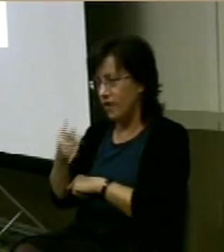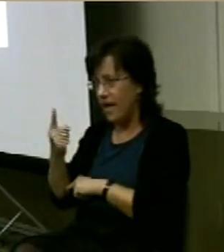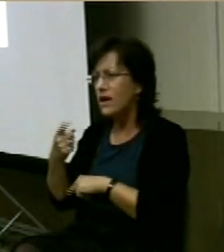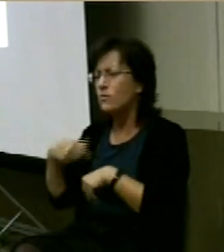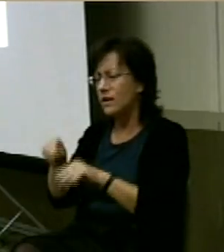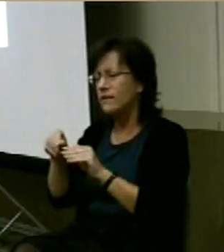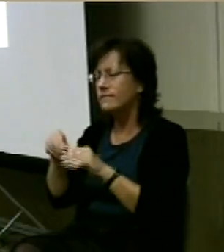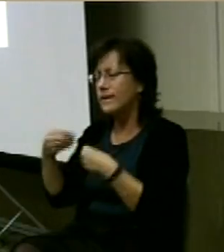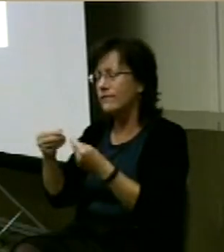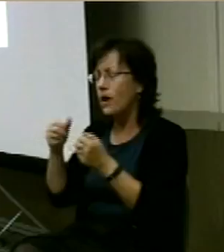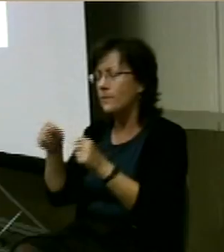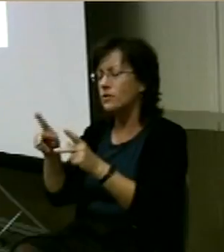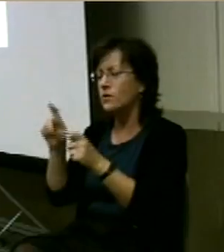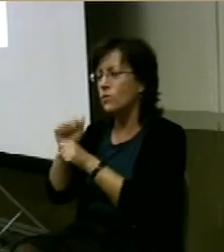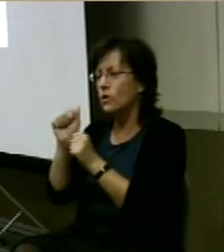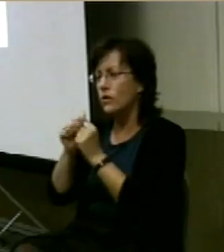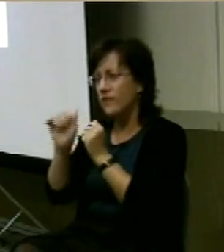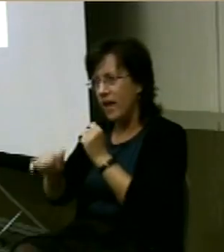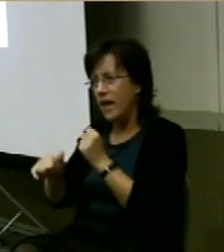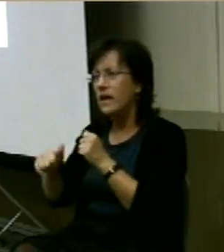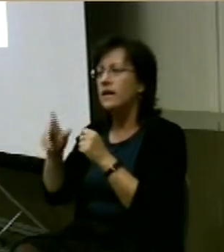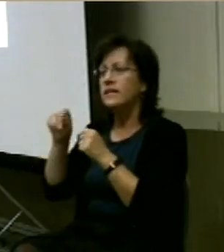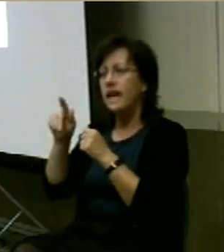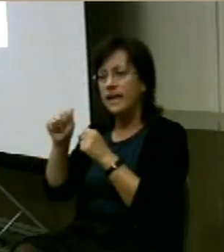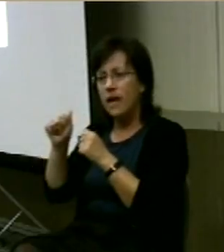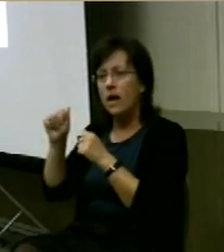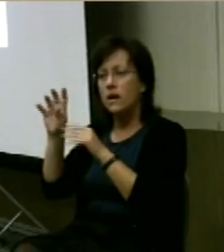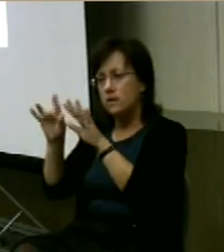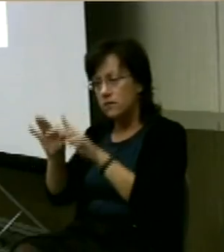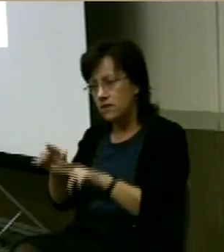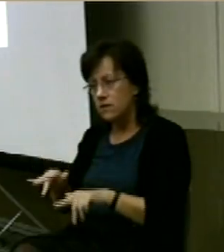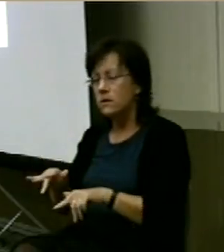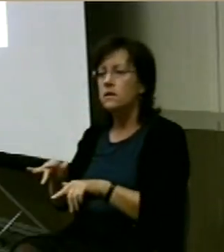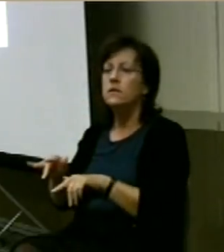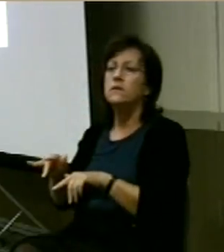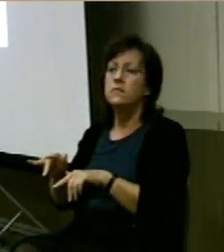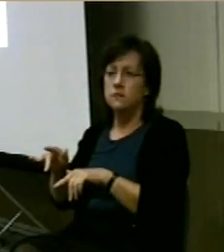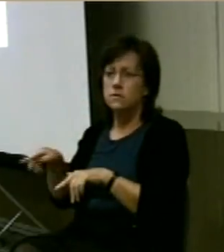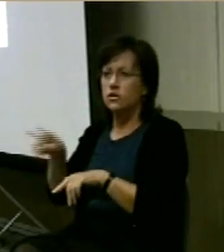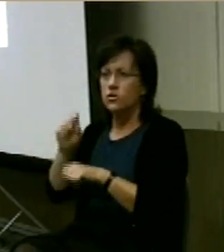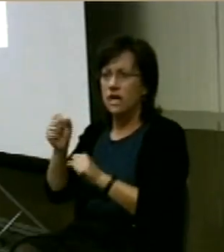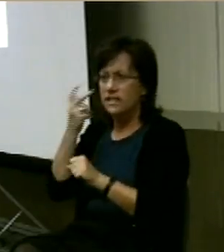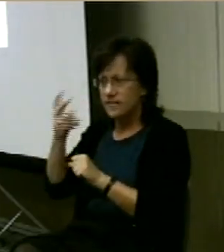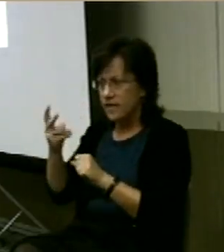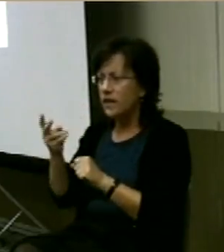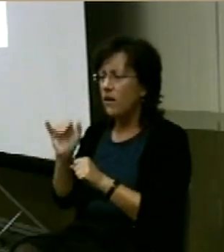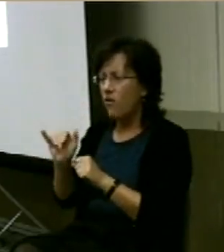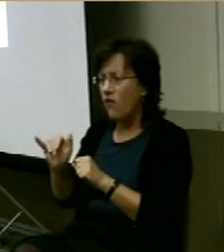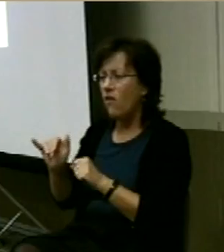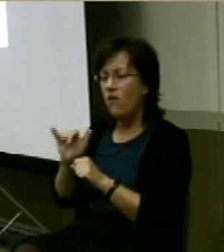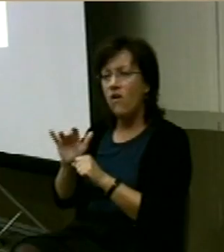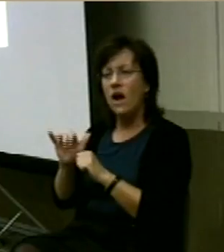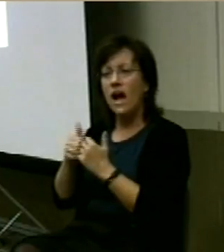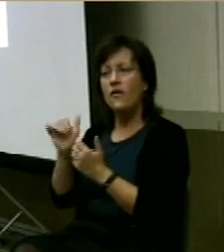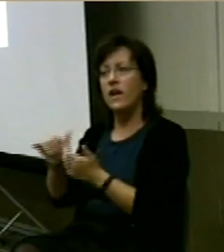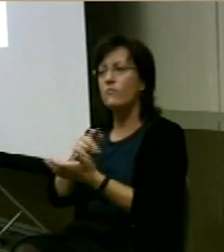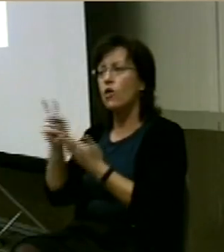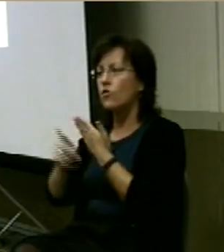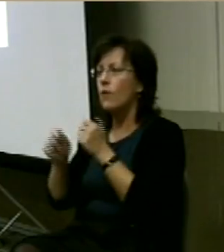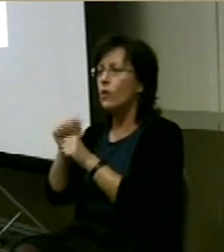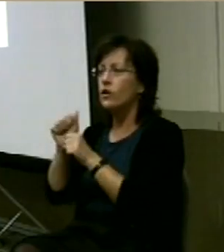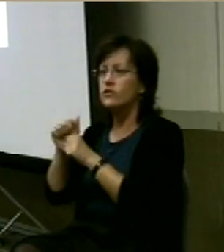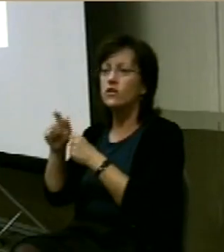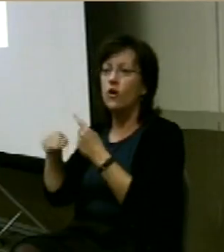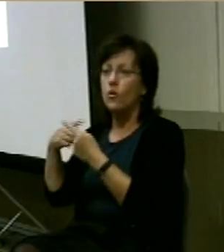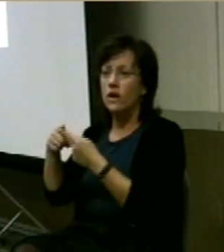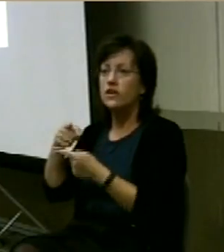to work with that, give you some data, actually plug it in so that you can see how this program works, so you're not so fearful when you